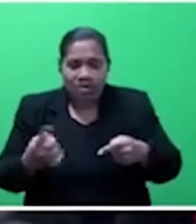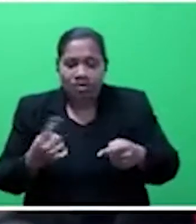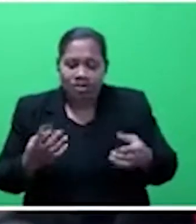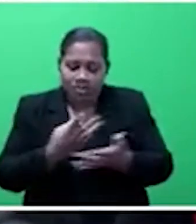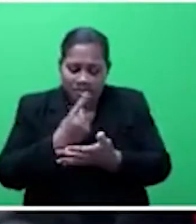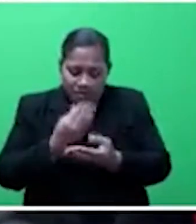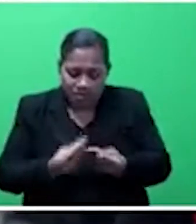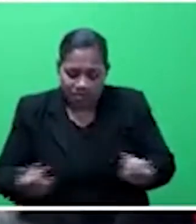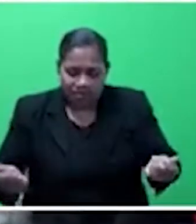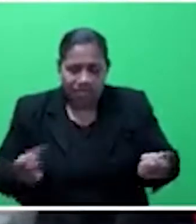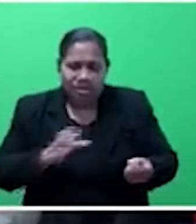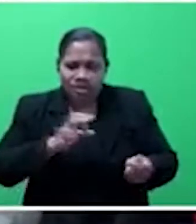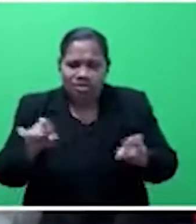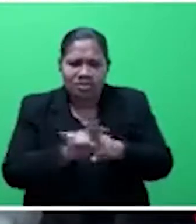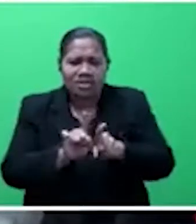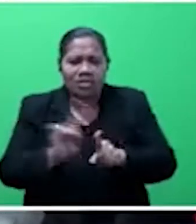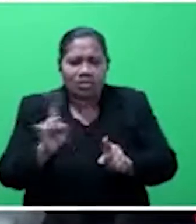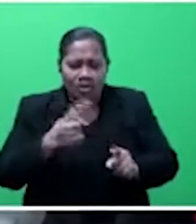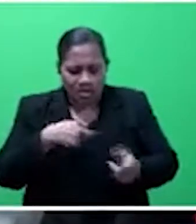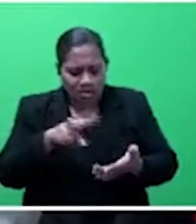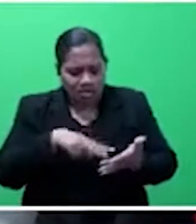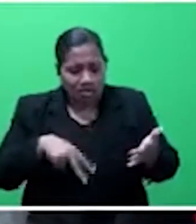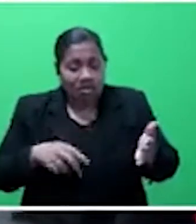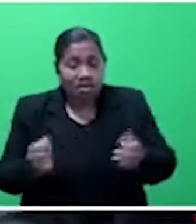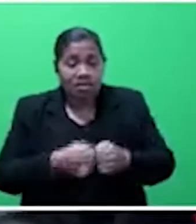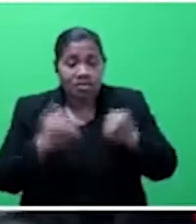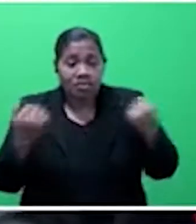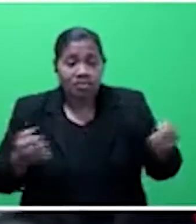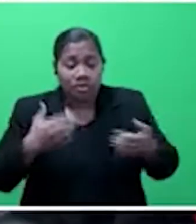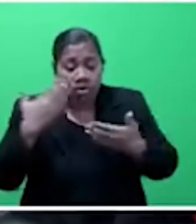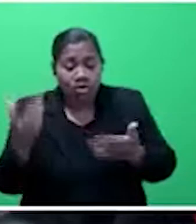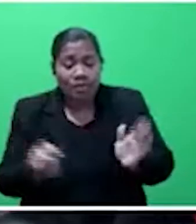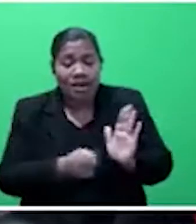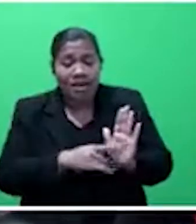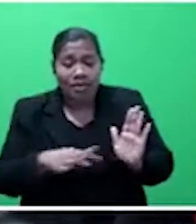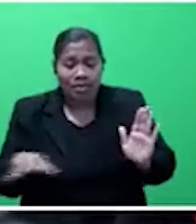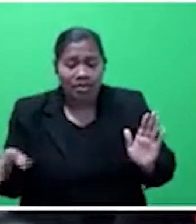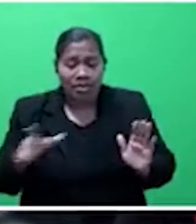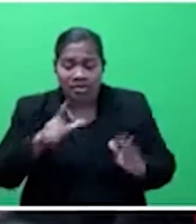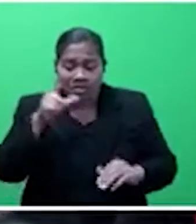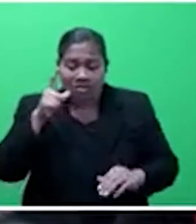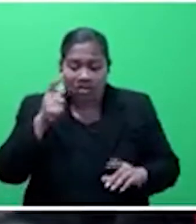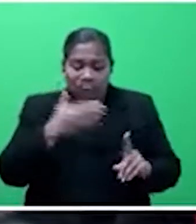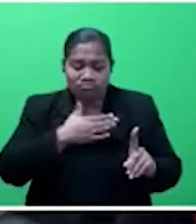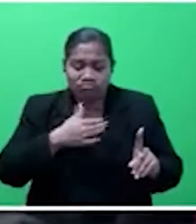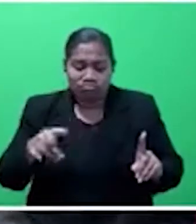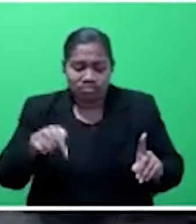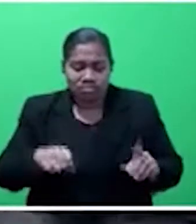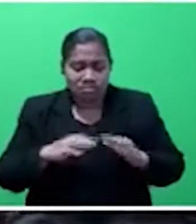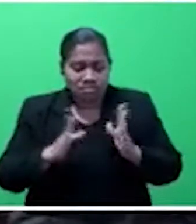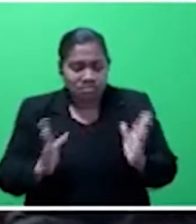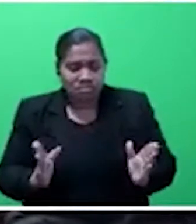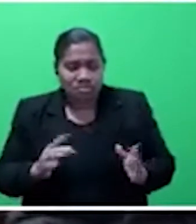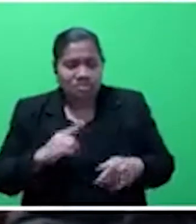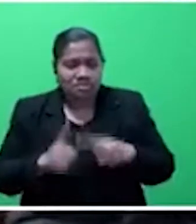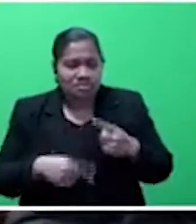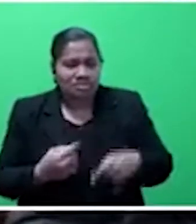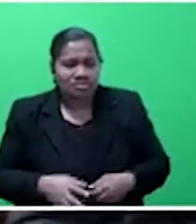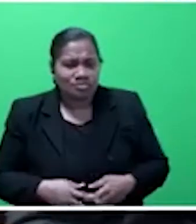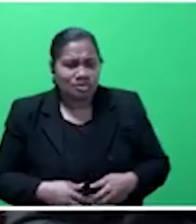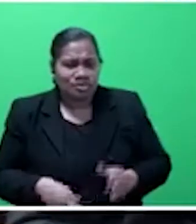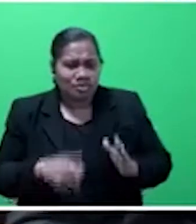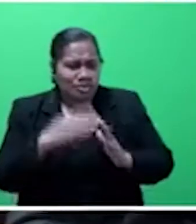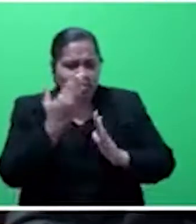the newspaper, Honorable Lavere misleading this House yesterday about the compliance. Mr. Speaker said this